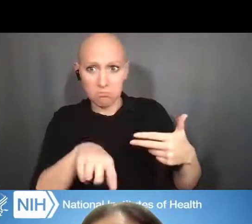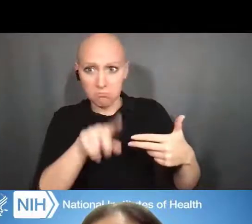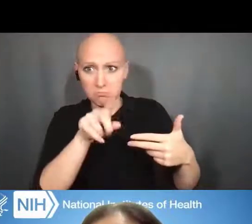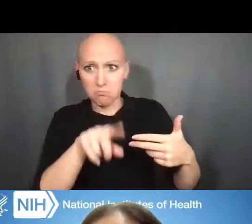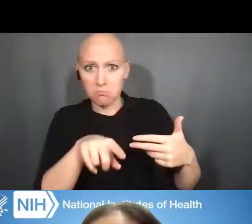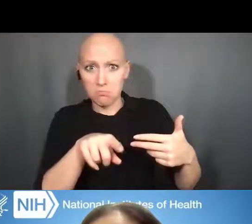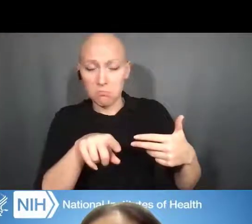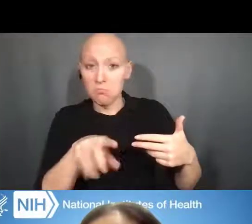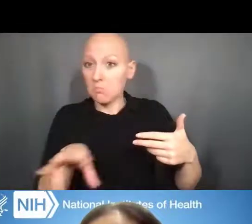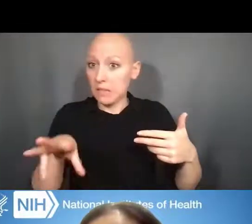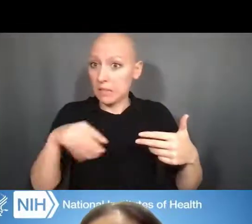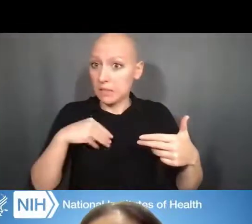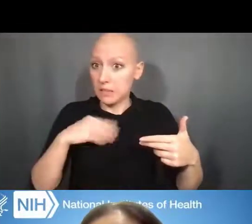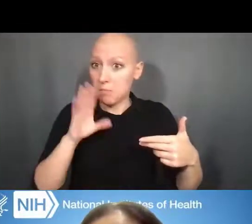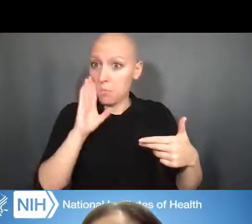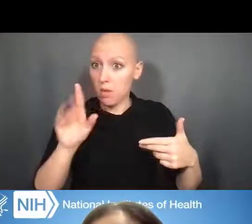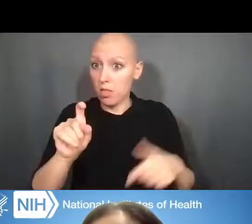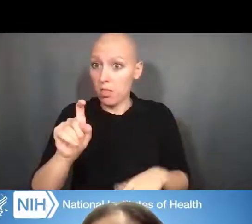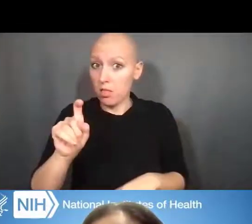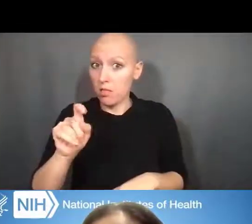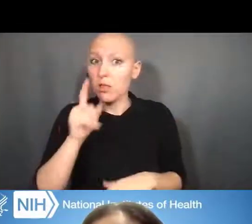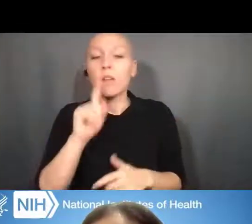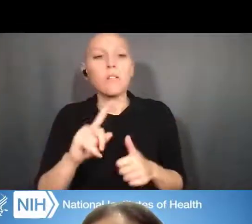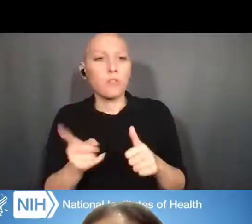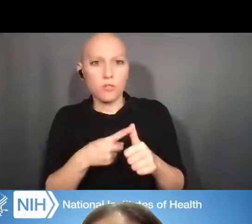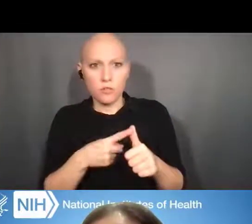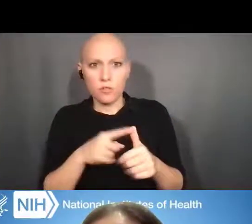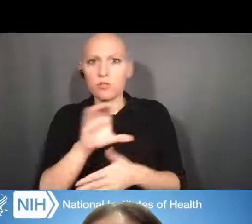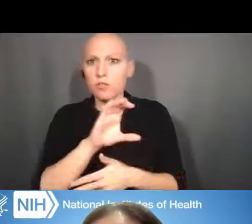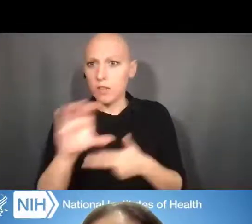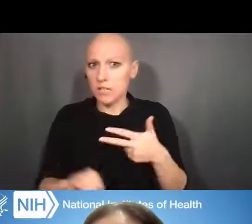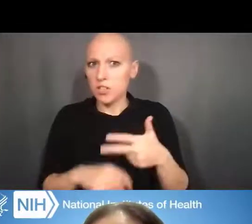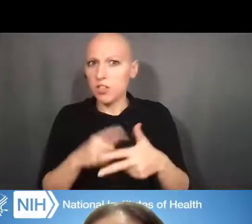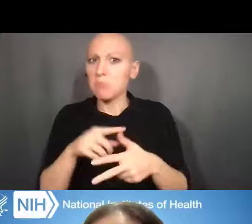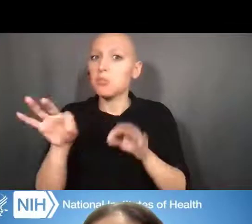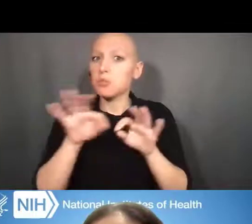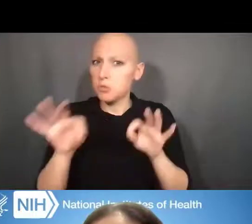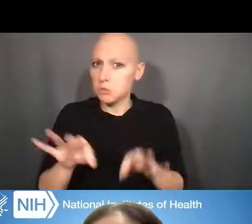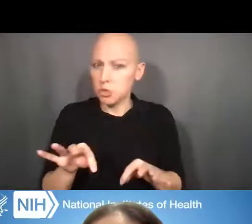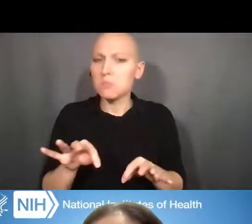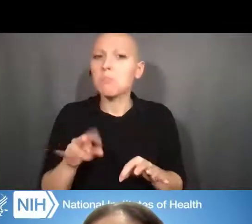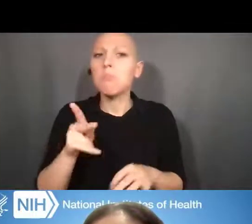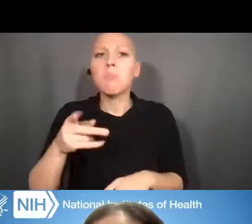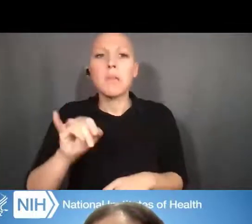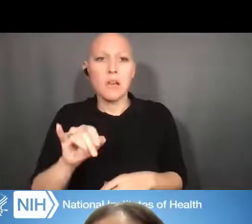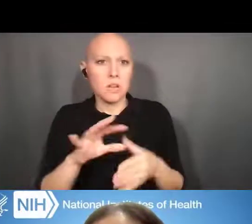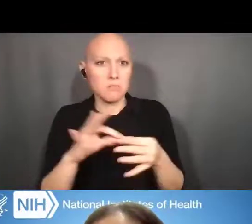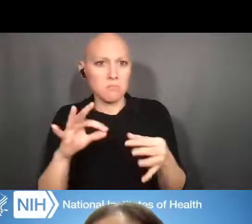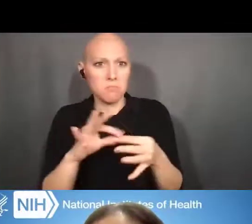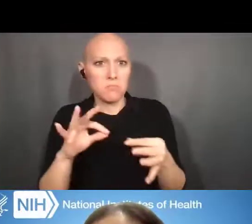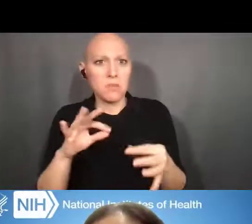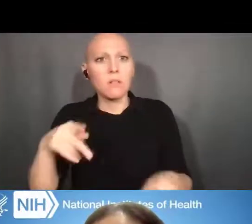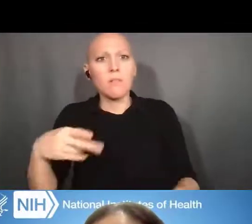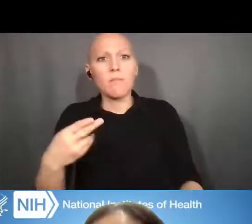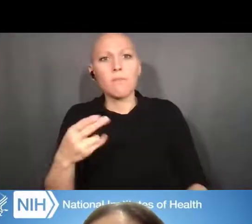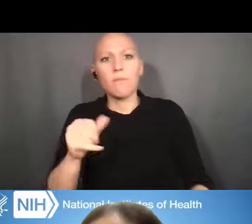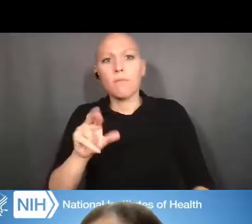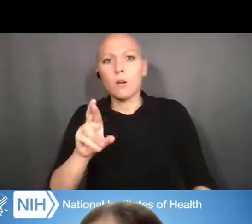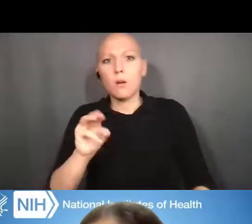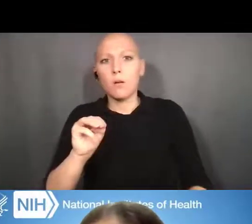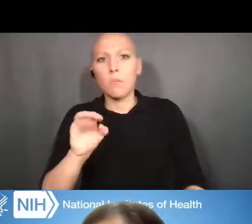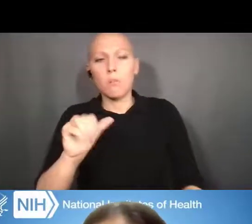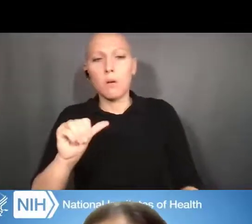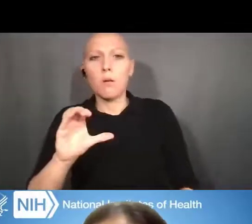written? For the first criteria in the VAS, the description, the PI stated that pharmacokinetic studies will